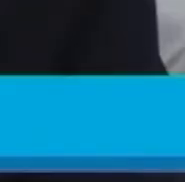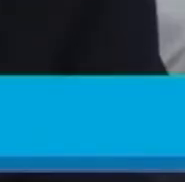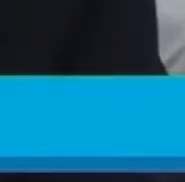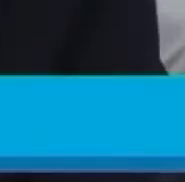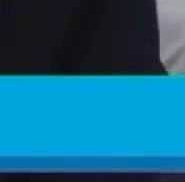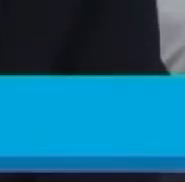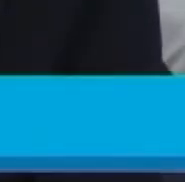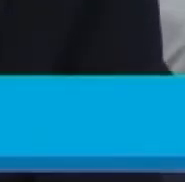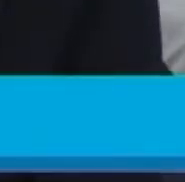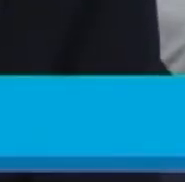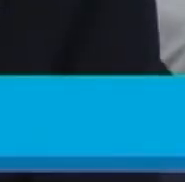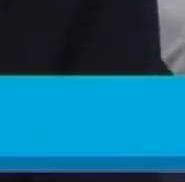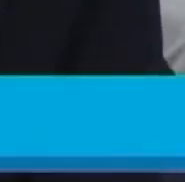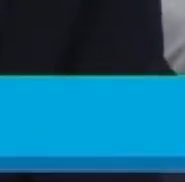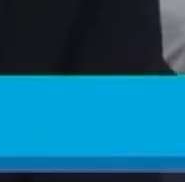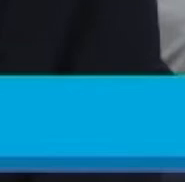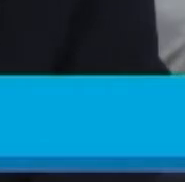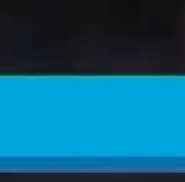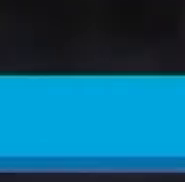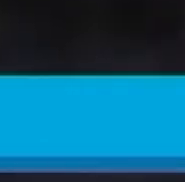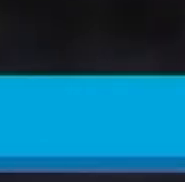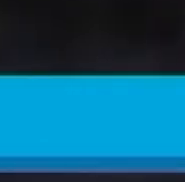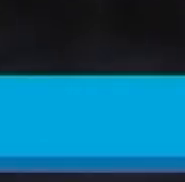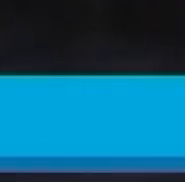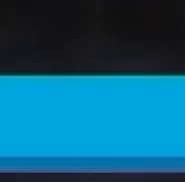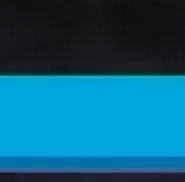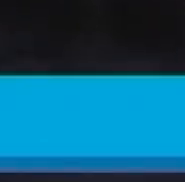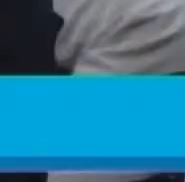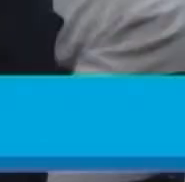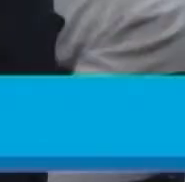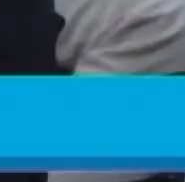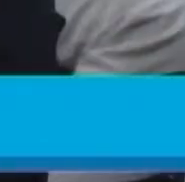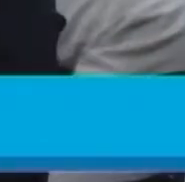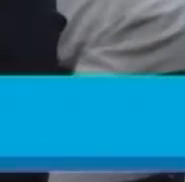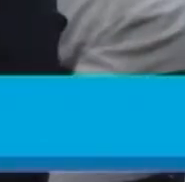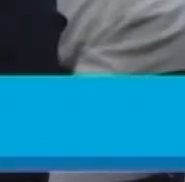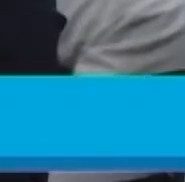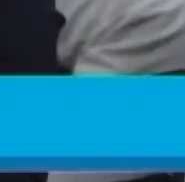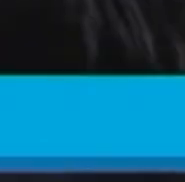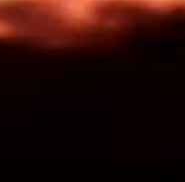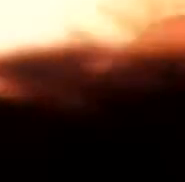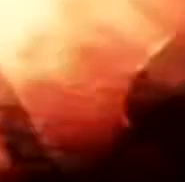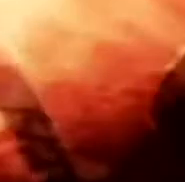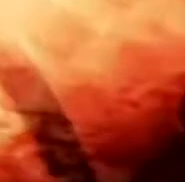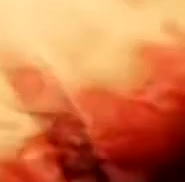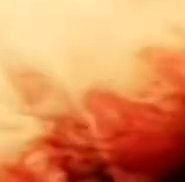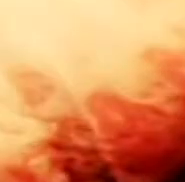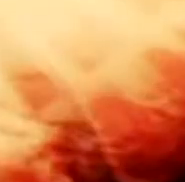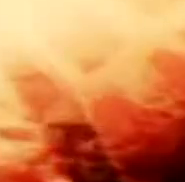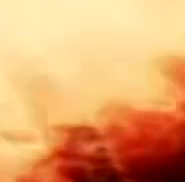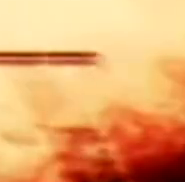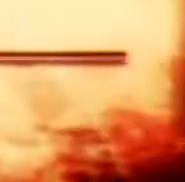out. Any ideas? Z. You're lying.